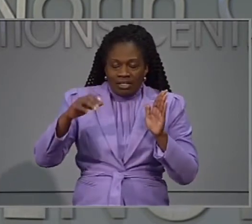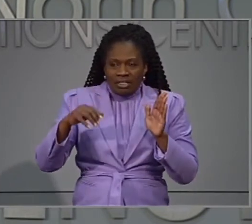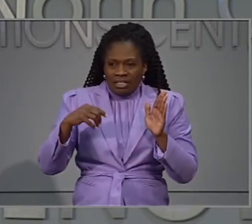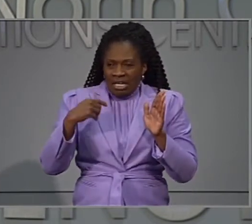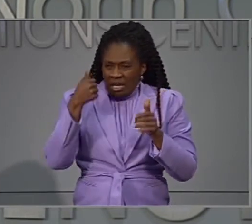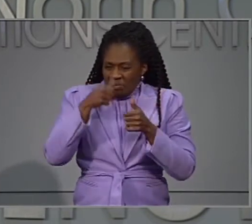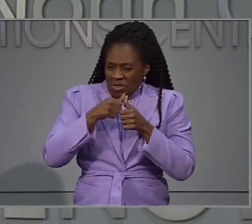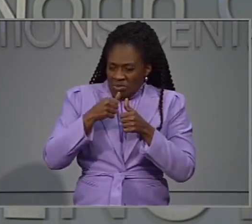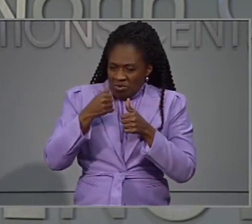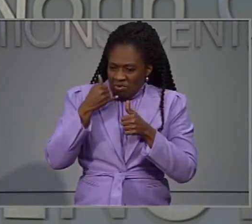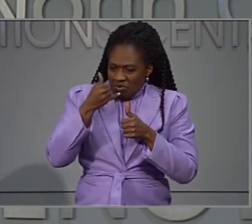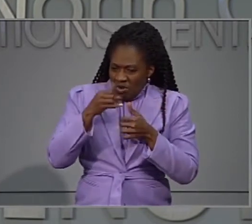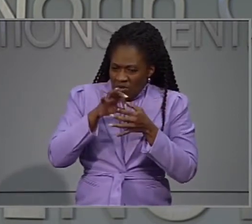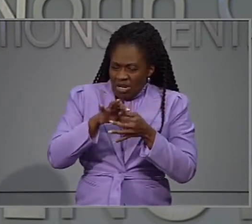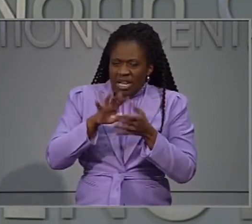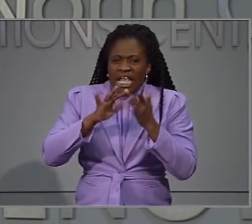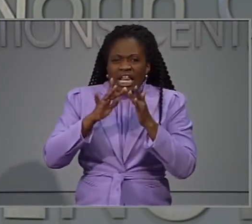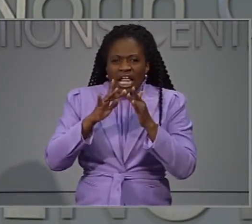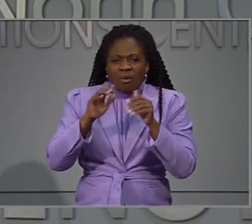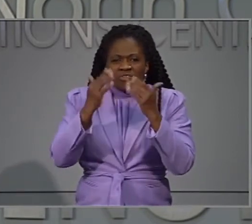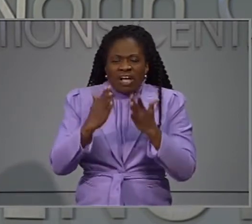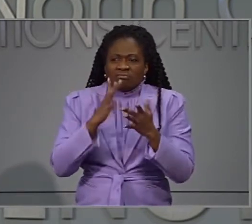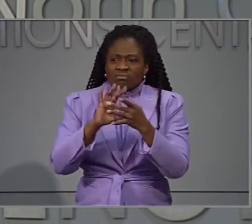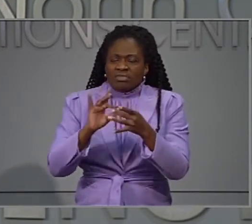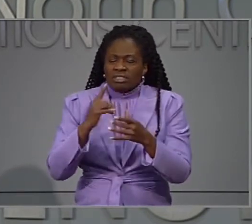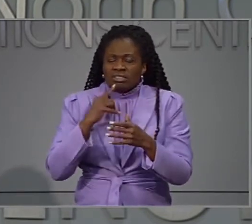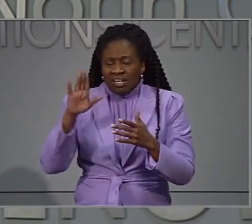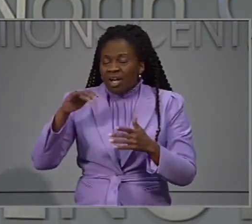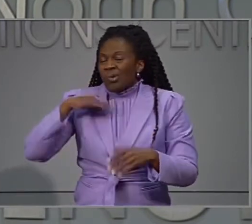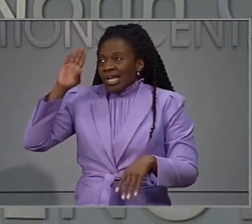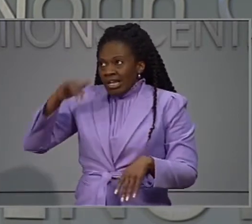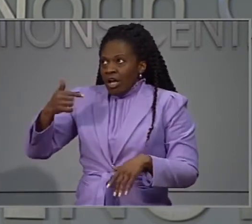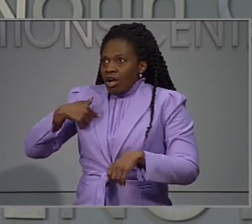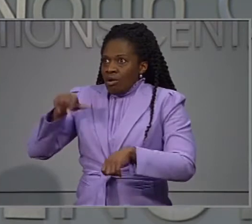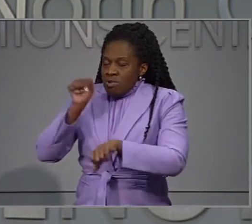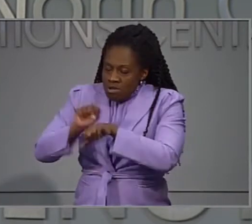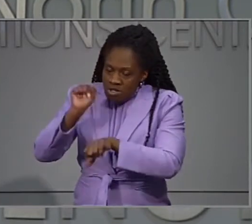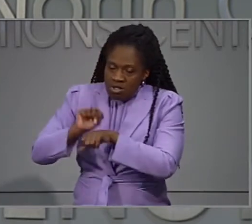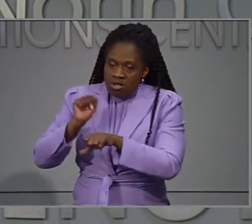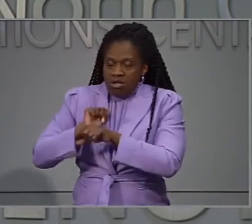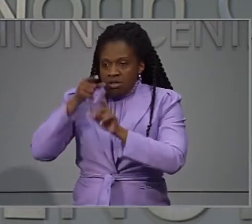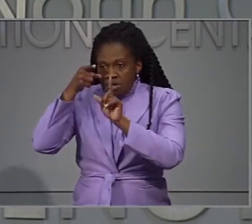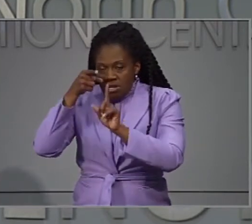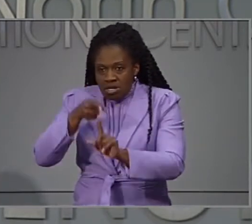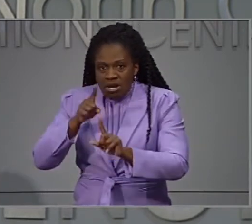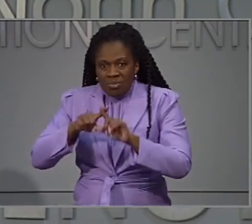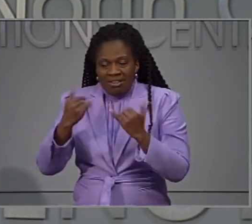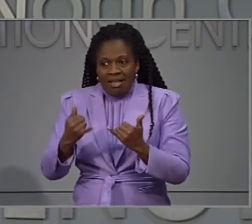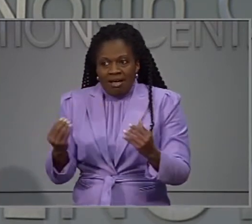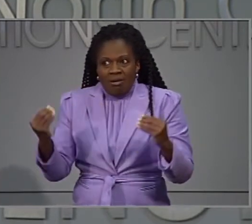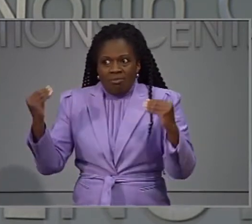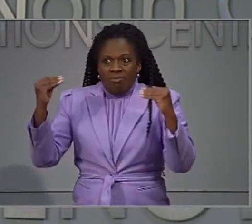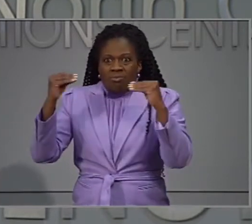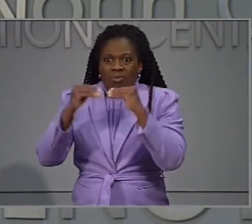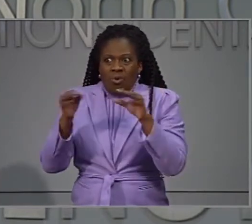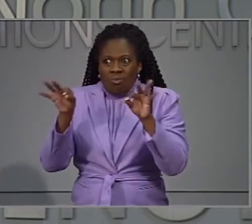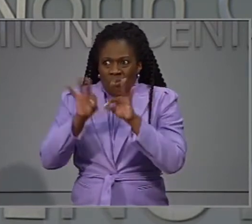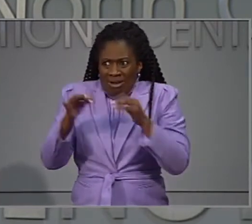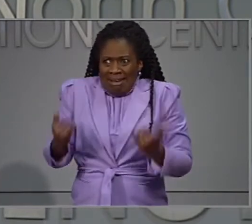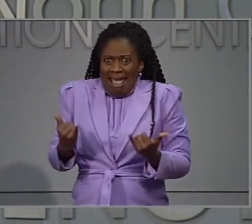weeks ago of internet service providers to say, hey, we know we've been working on this, but now it's more important than